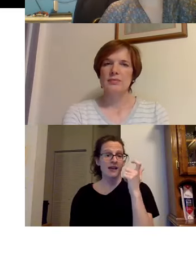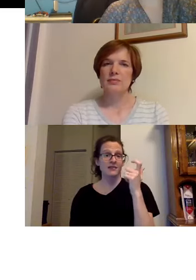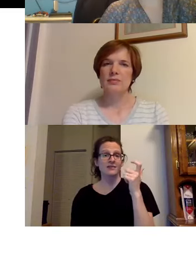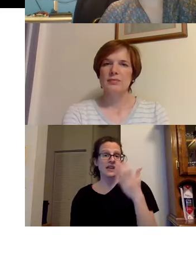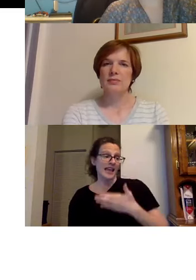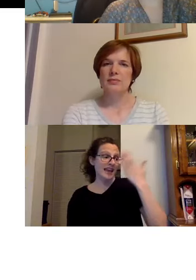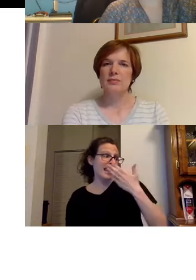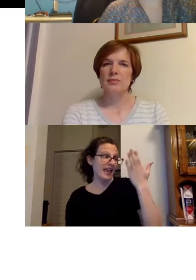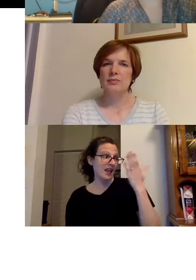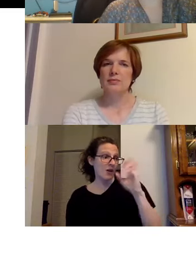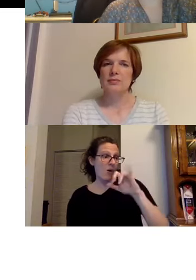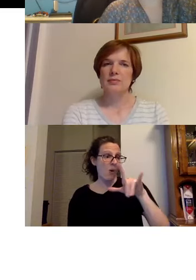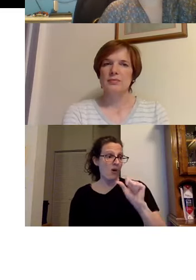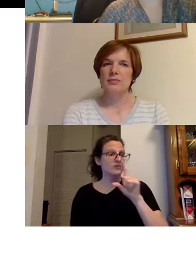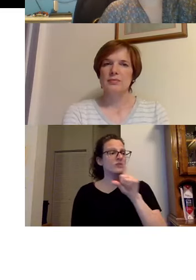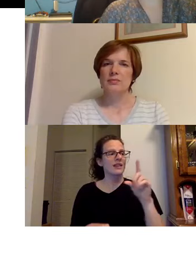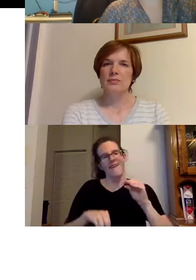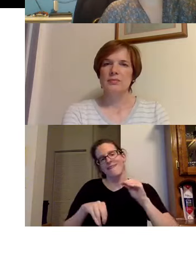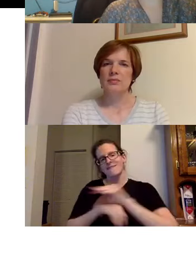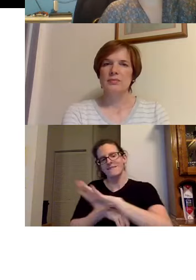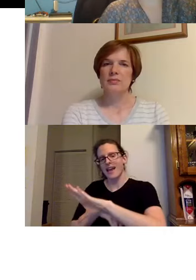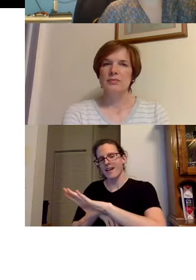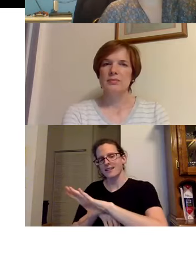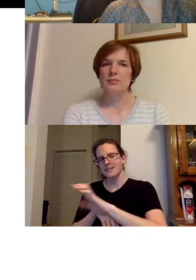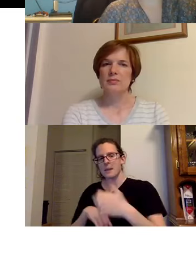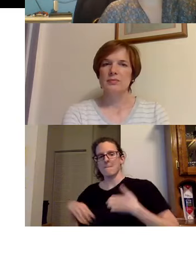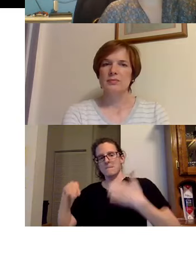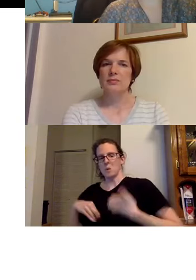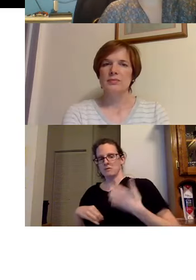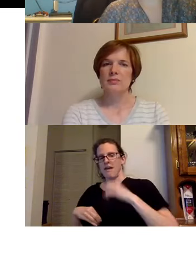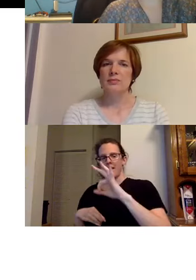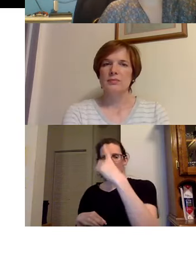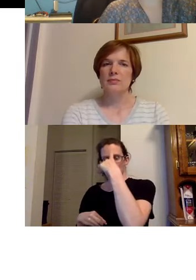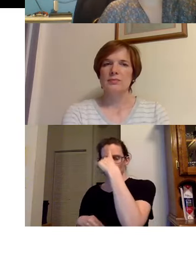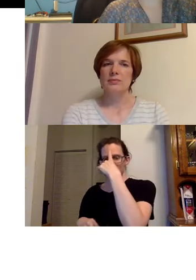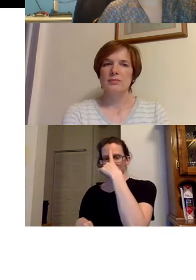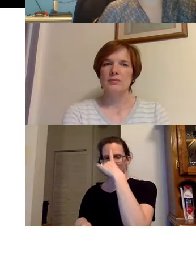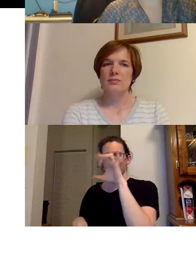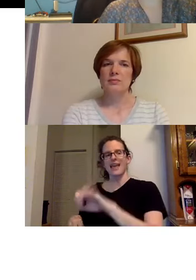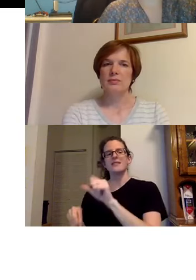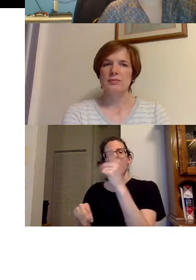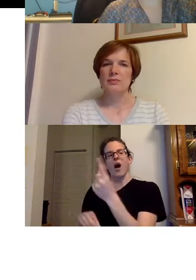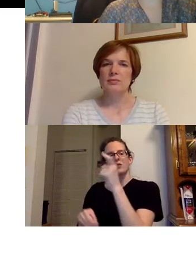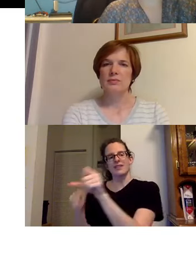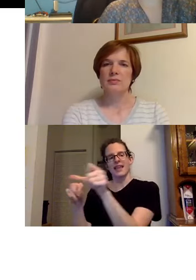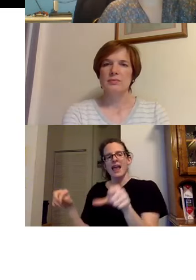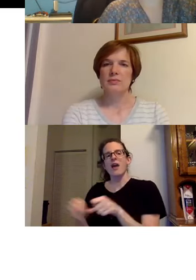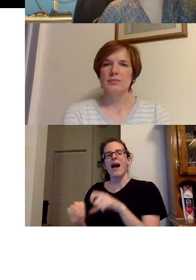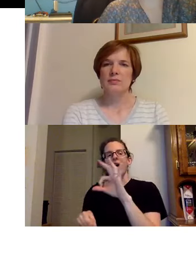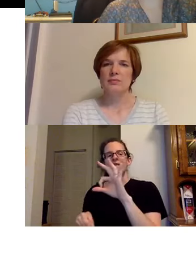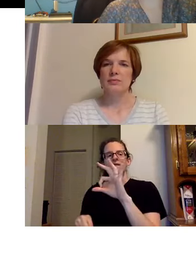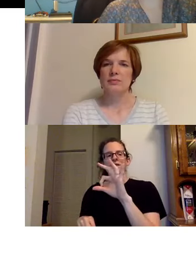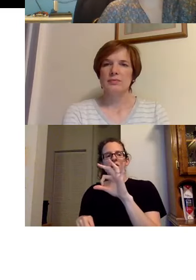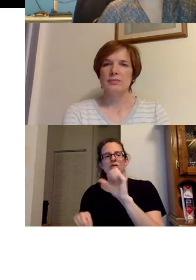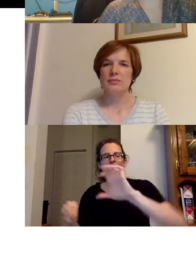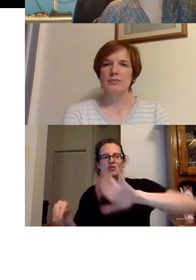oils directly affect that emotional seat of our brain, that's also the area where traumatic memories are often